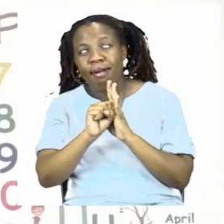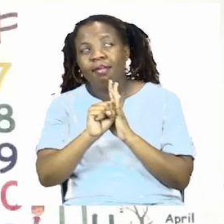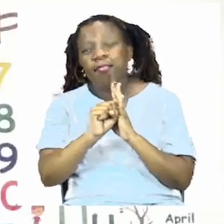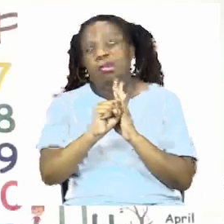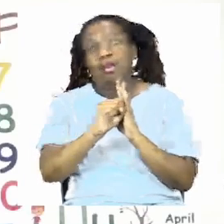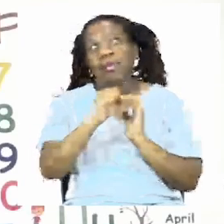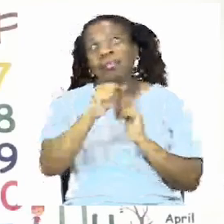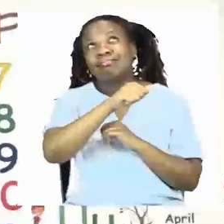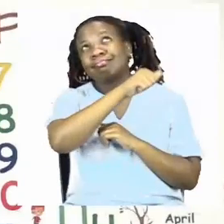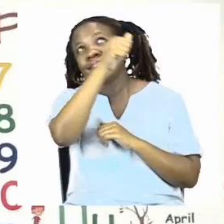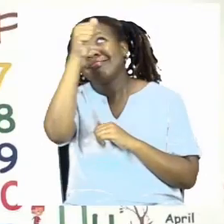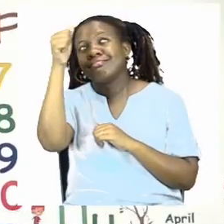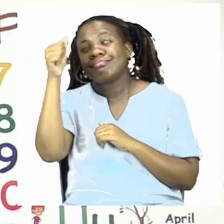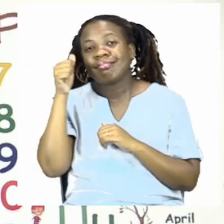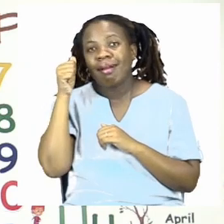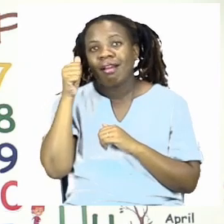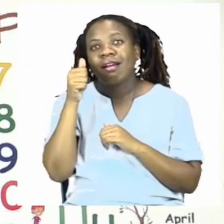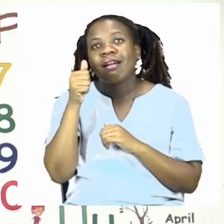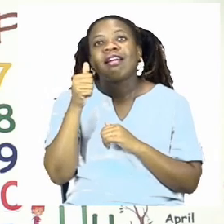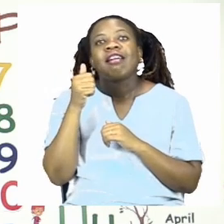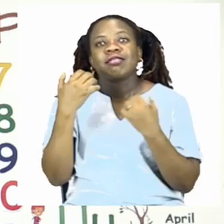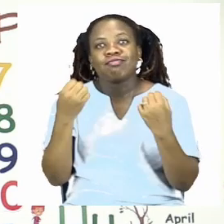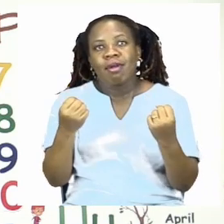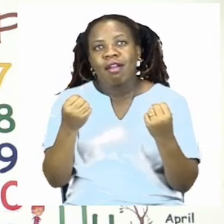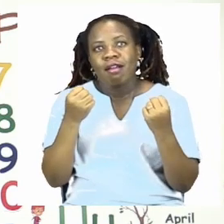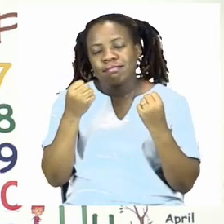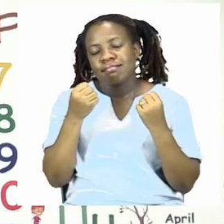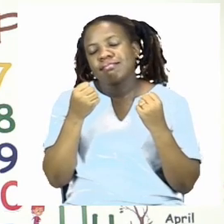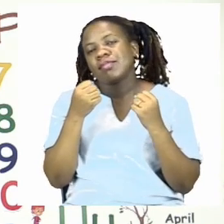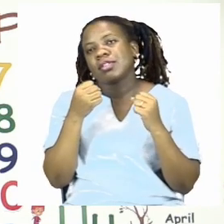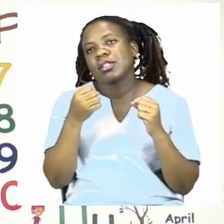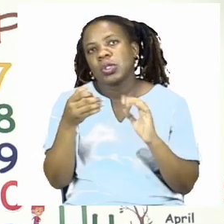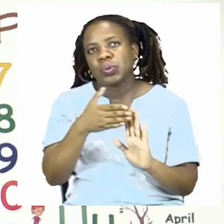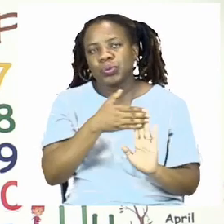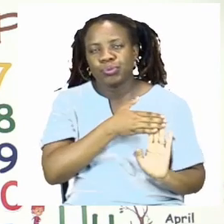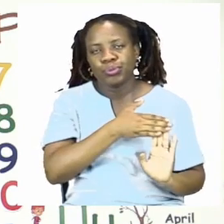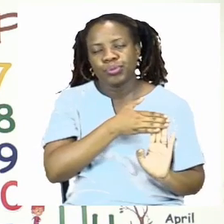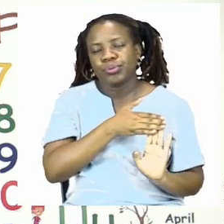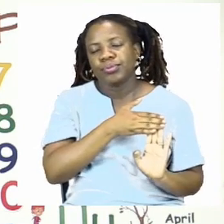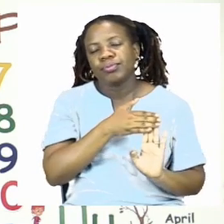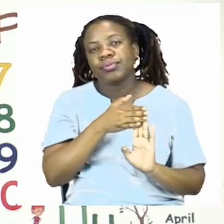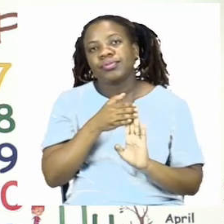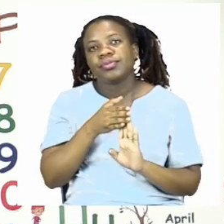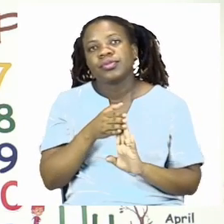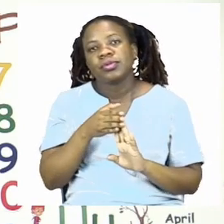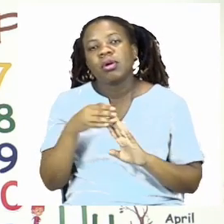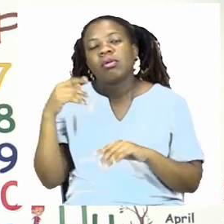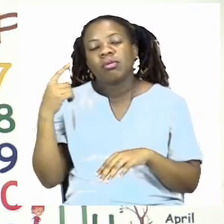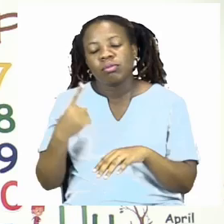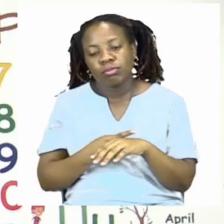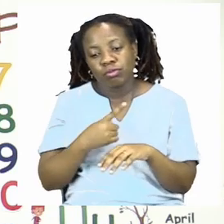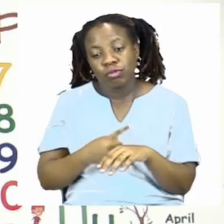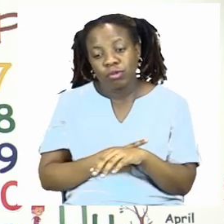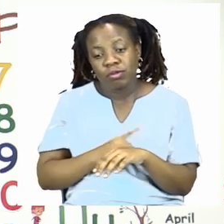energy. Now, boys and girls, before we start our lesson for today, let's sanitize. Now, remember, boys and girls,